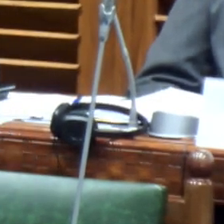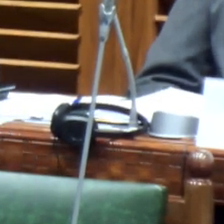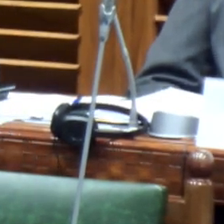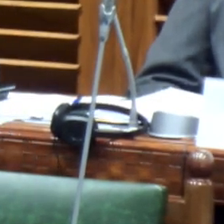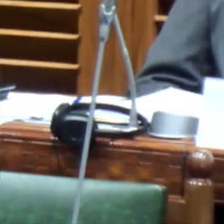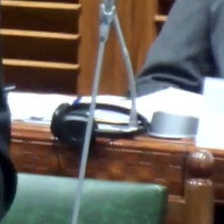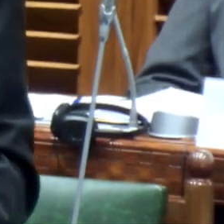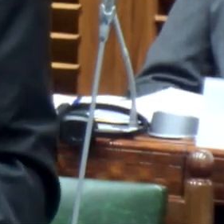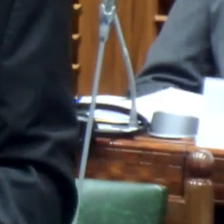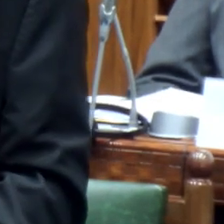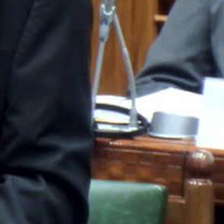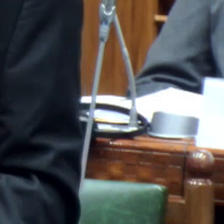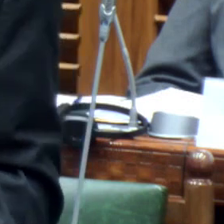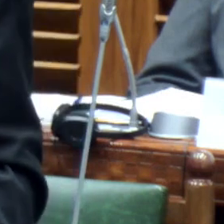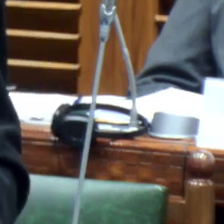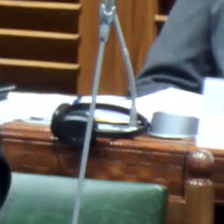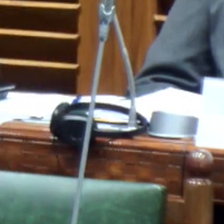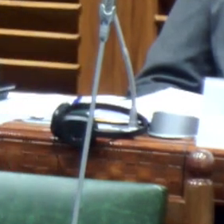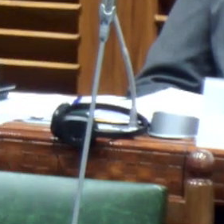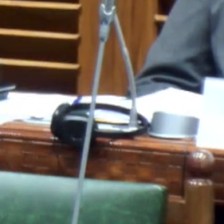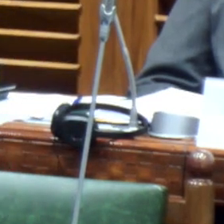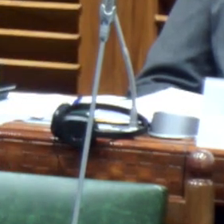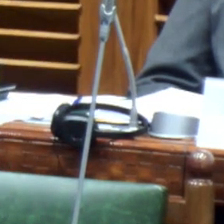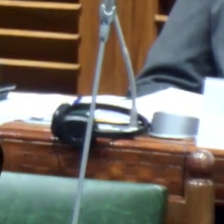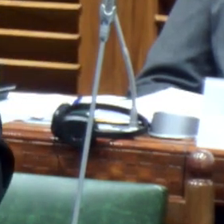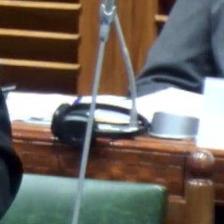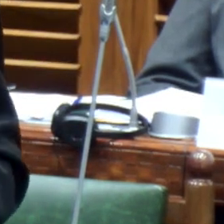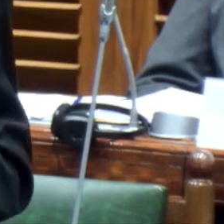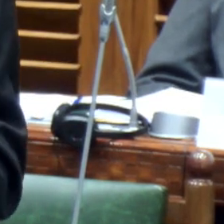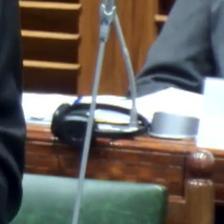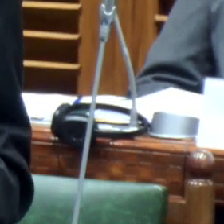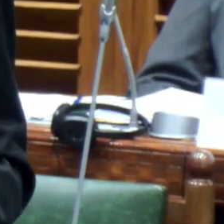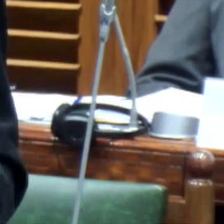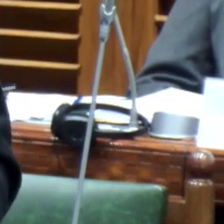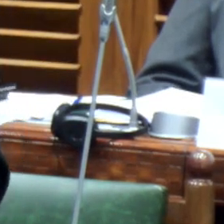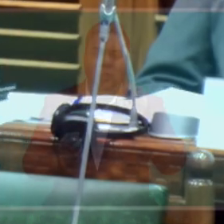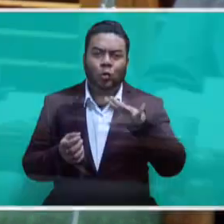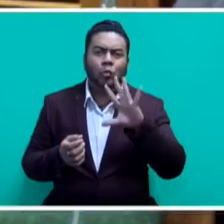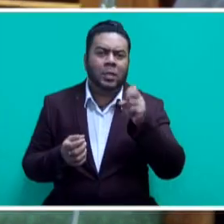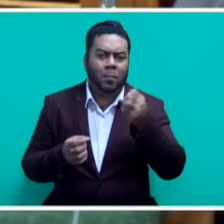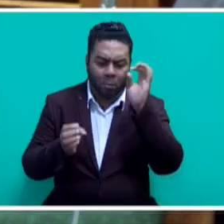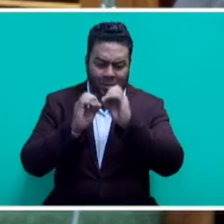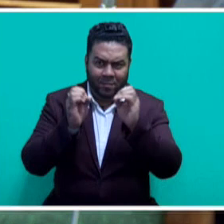Before I go on my speech proper, Mr. Speaker, I need to give some